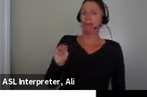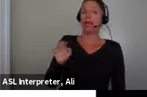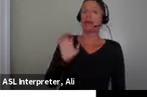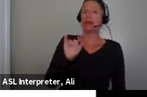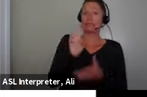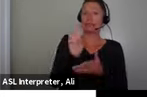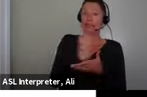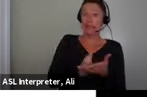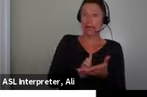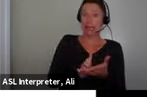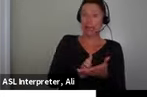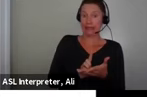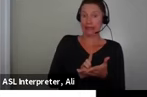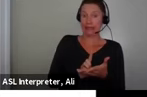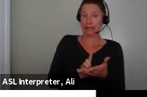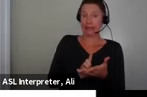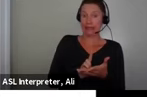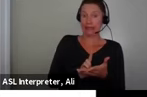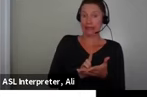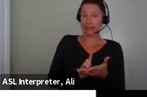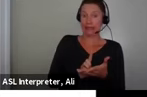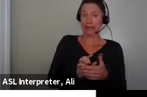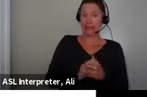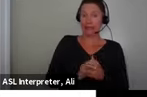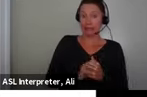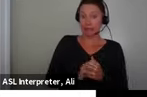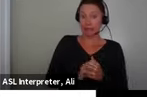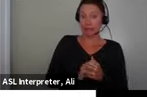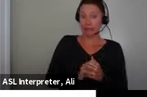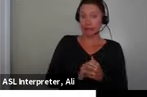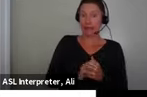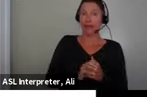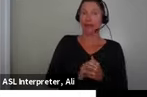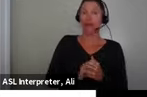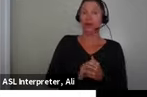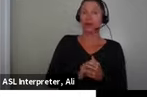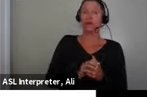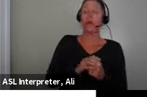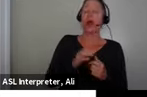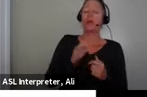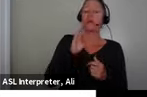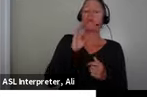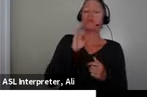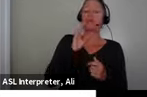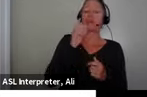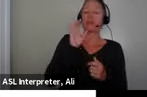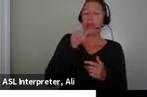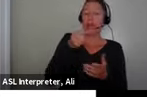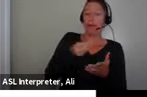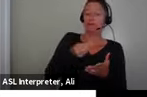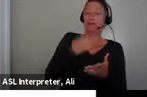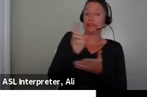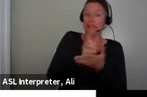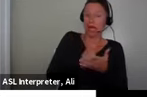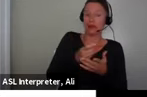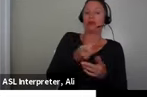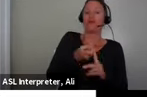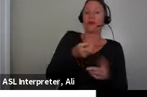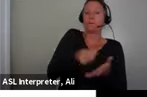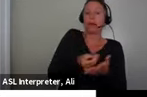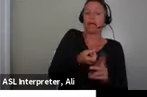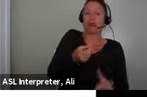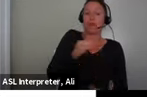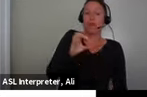design, it's already going to be programmed with money from OBAG 2, which is